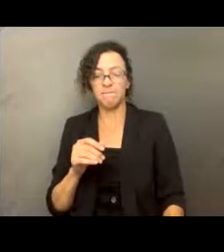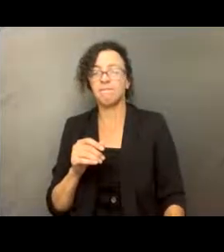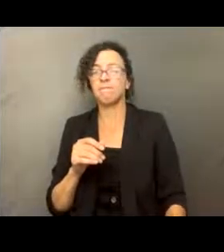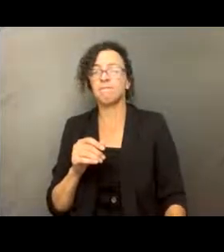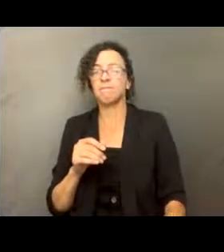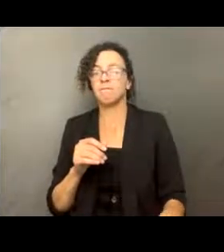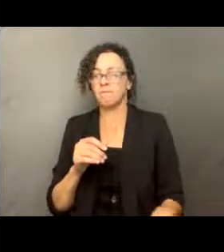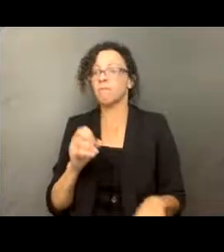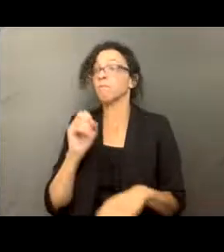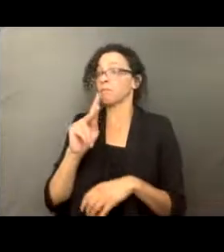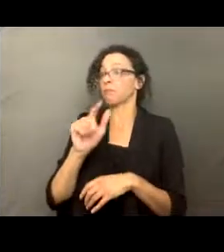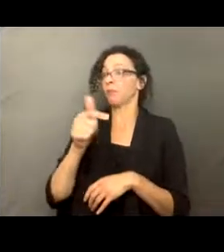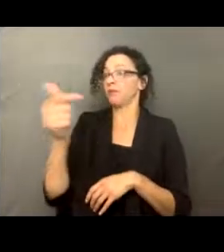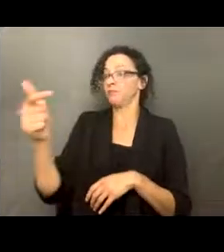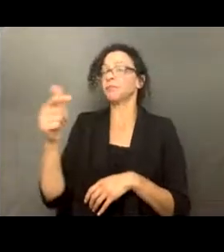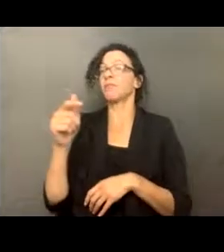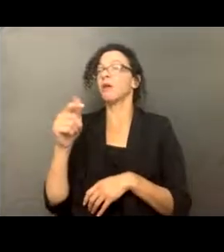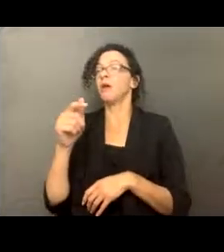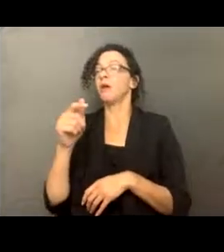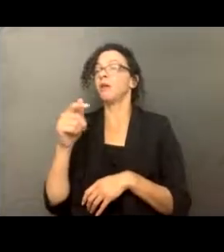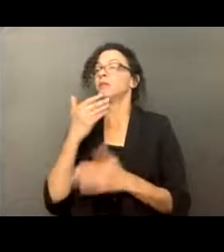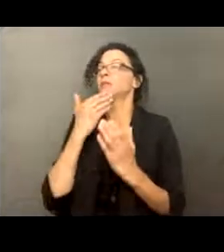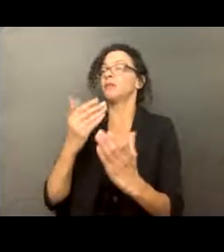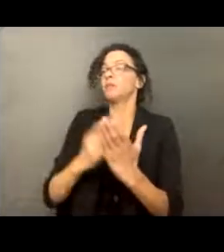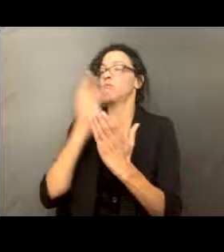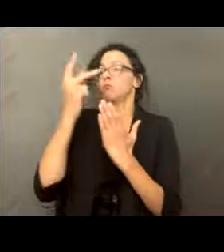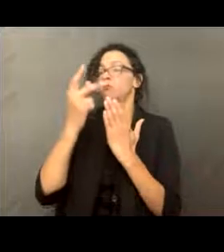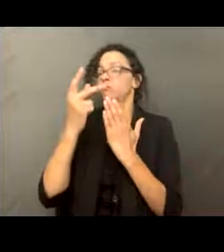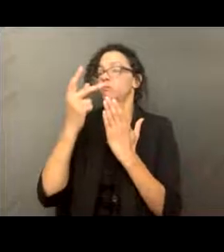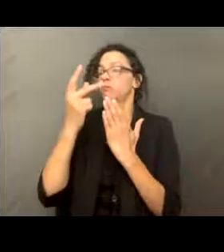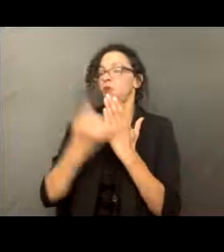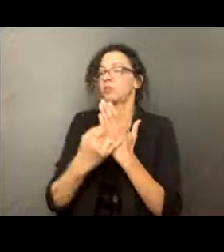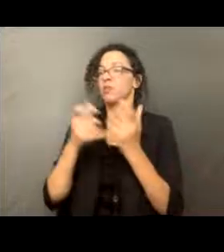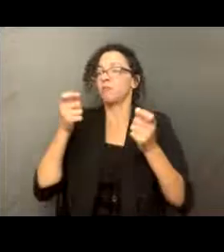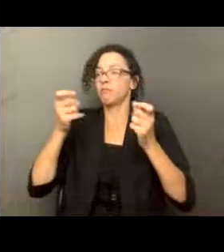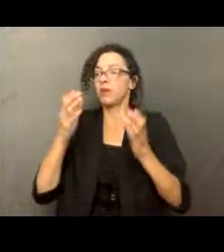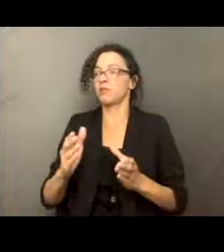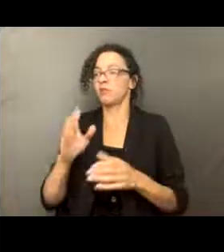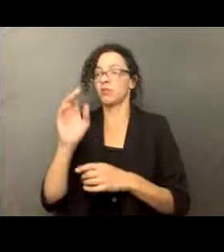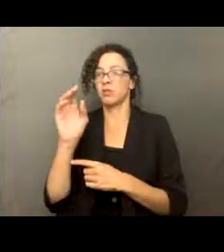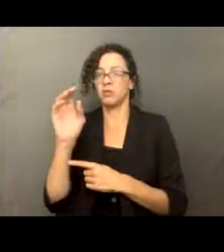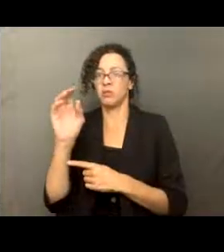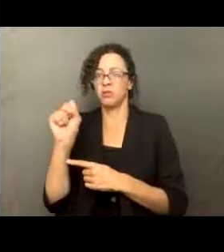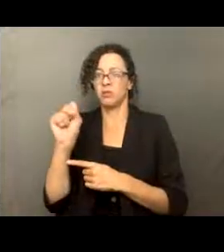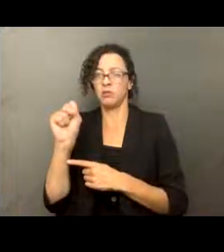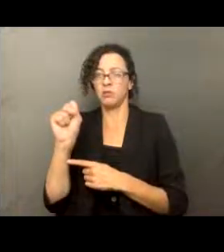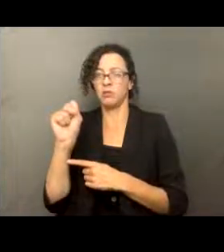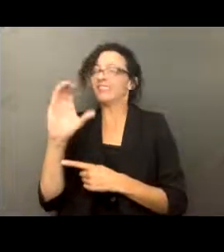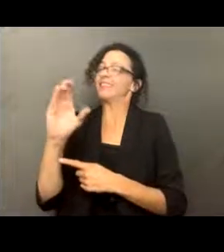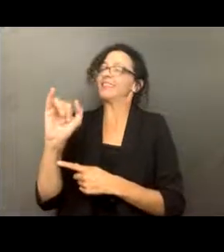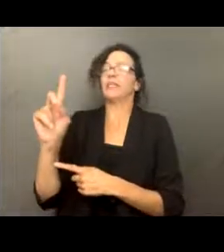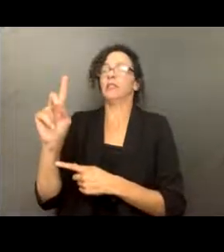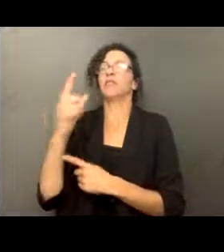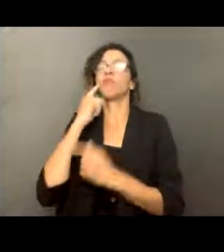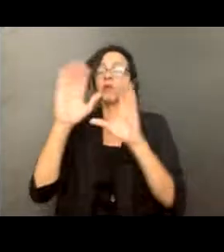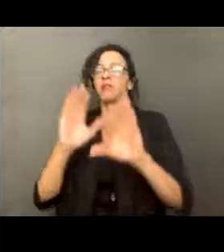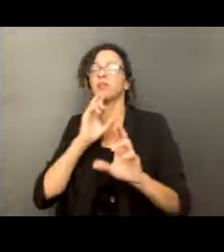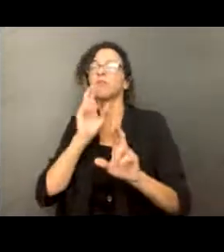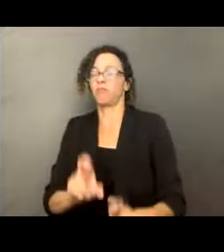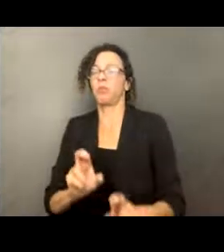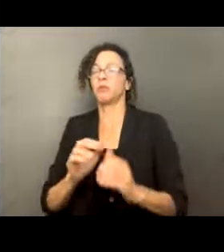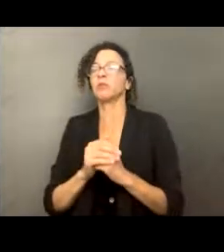Thank you, Program Manager Sid, for the excellent report. I'm just going to pick this up because I don't want to lean like this. And thank